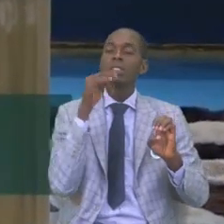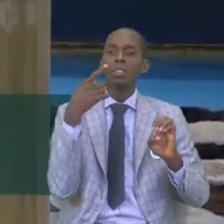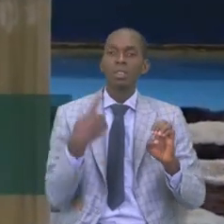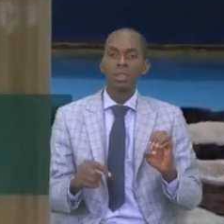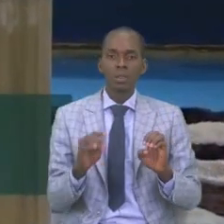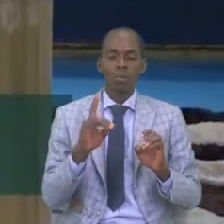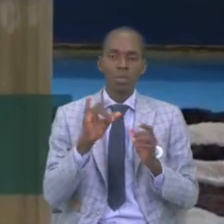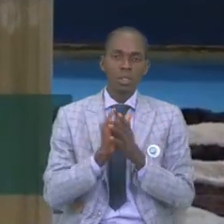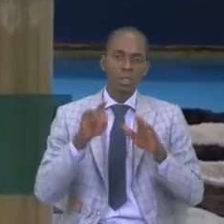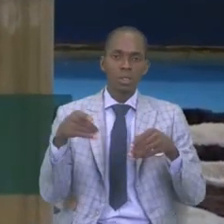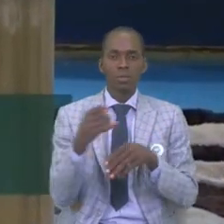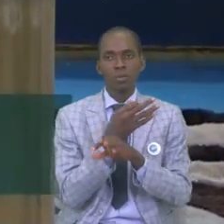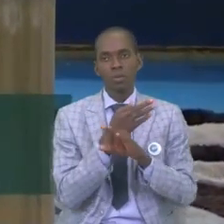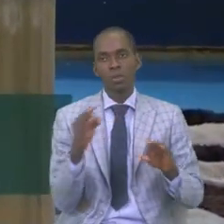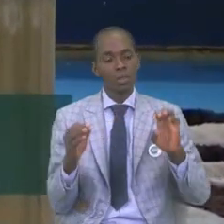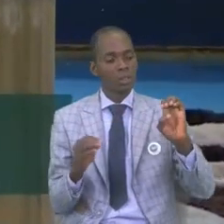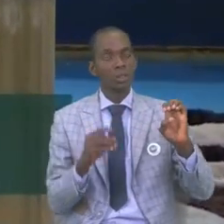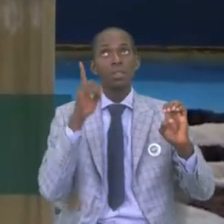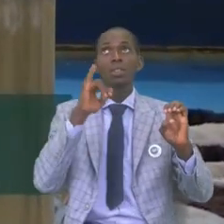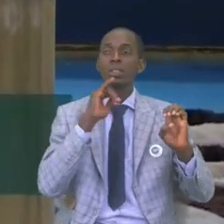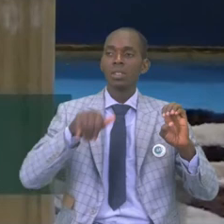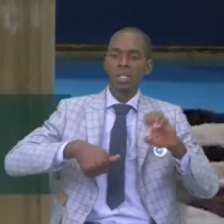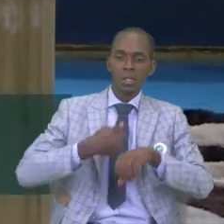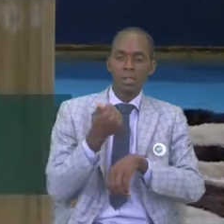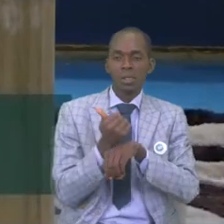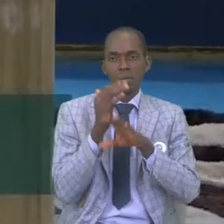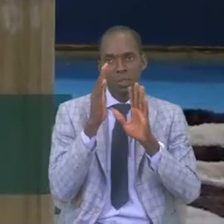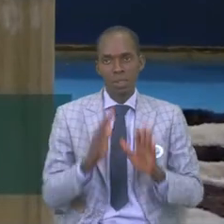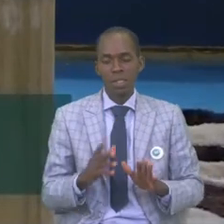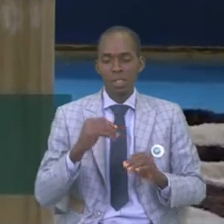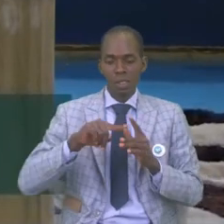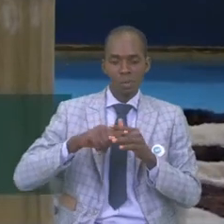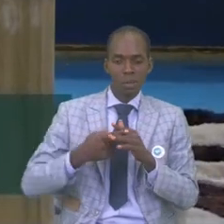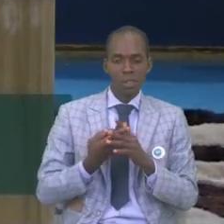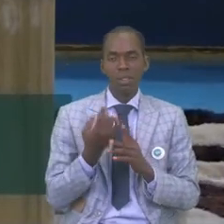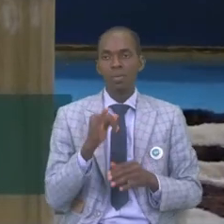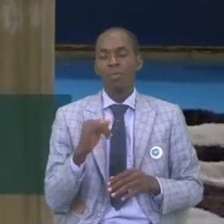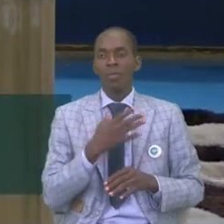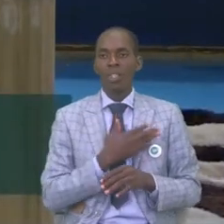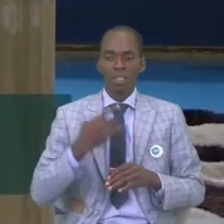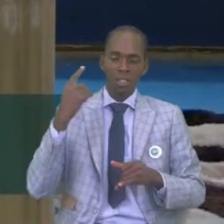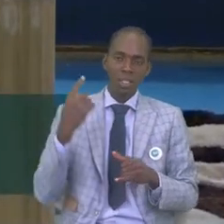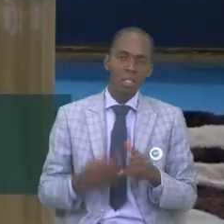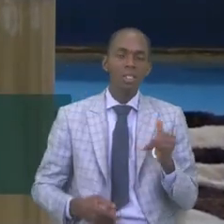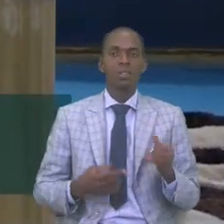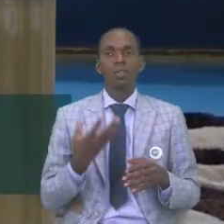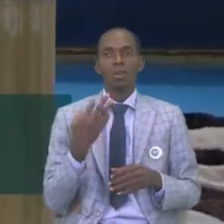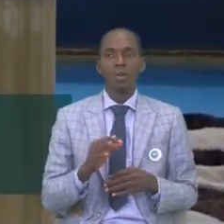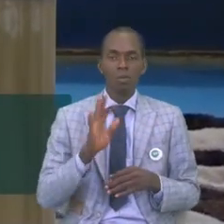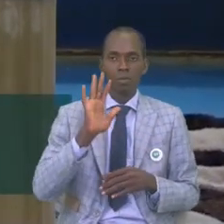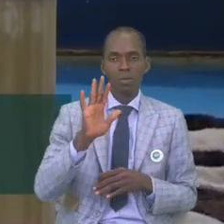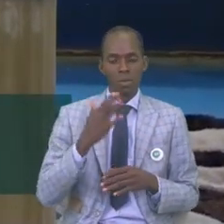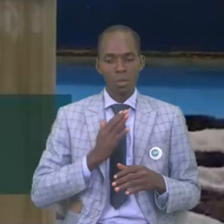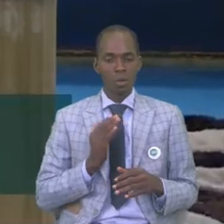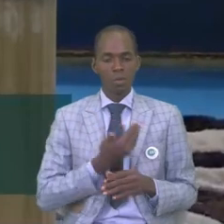the establisher. He is the author and the finisher, establisher, perfecter of our faith. That's what